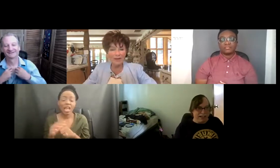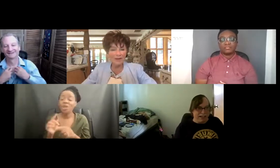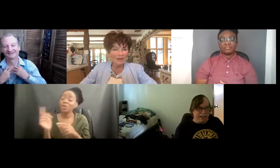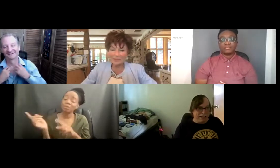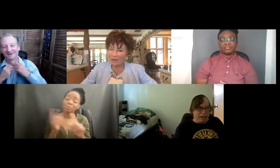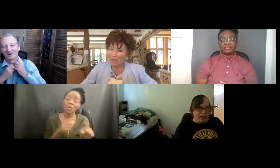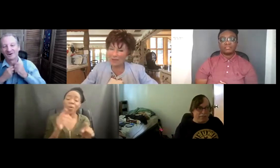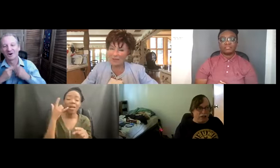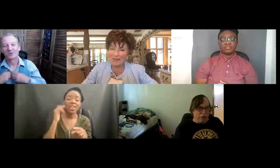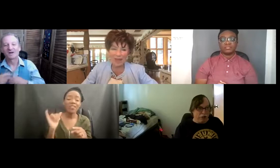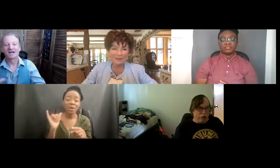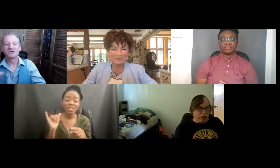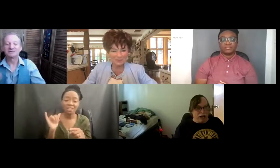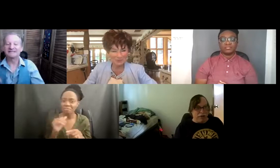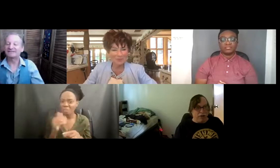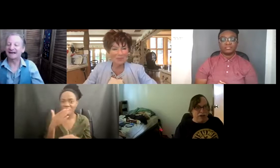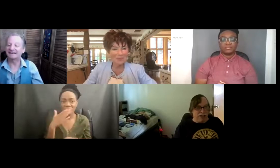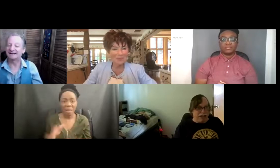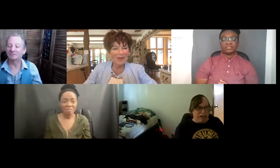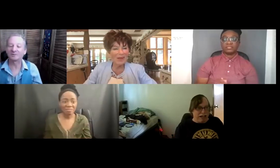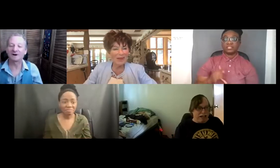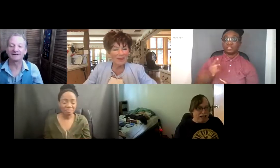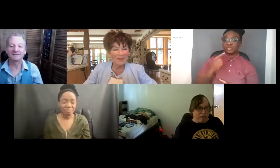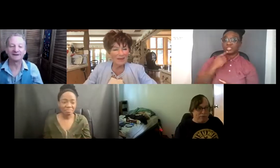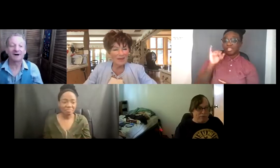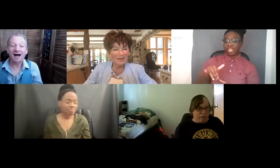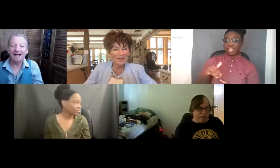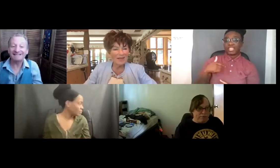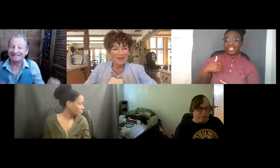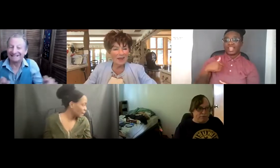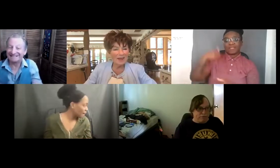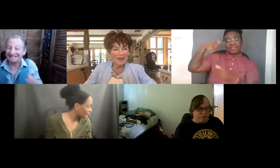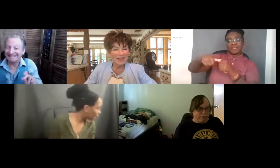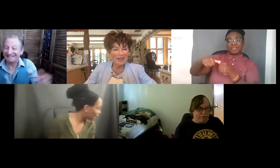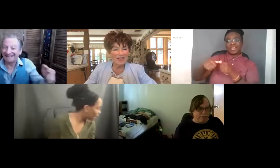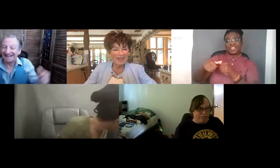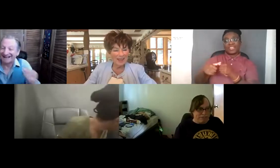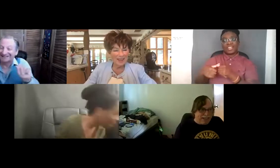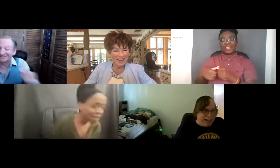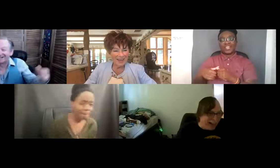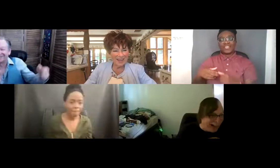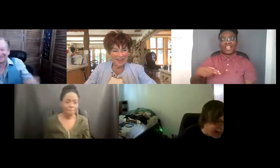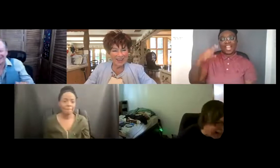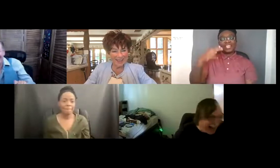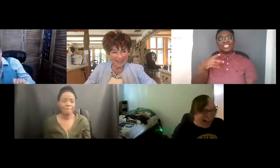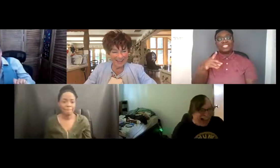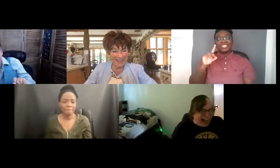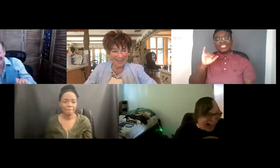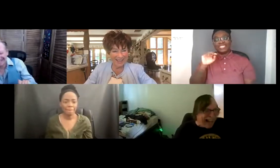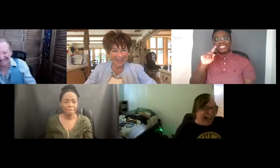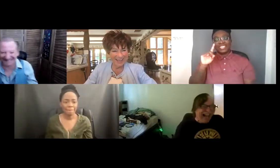California. Not a bad thing. You said that, and it reminded me of Hi Diddly Dee and Actors Life for Me.